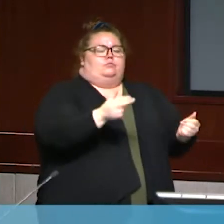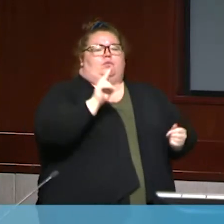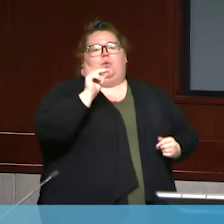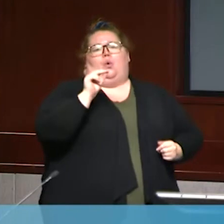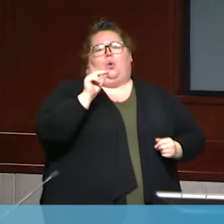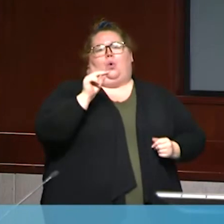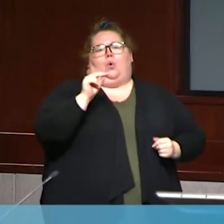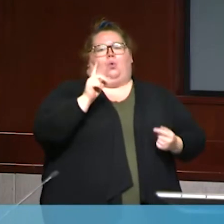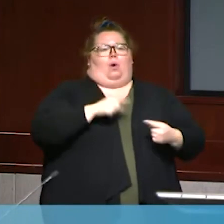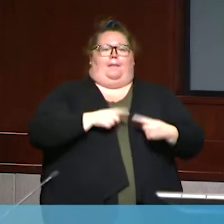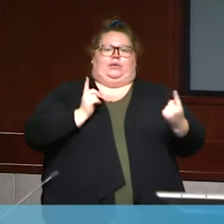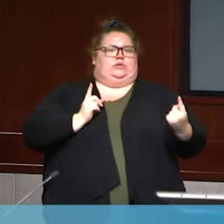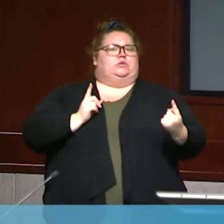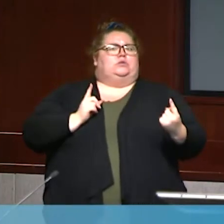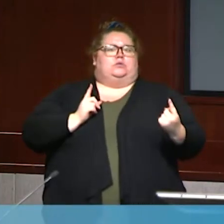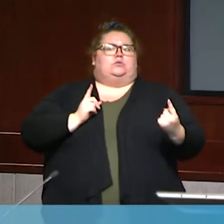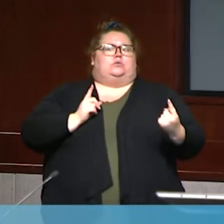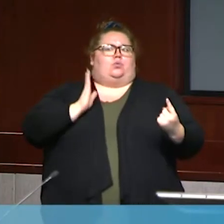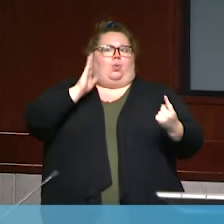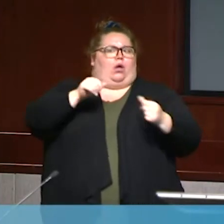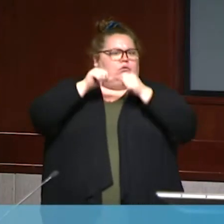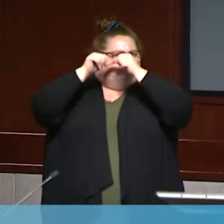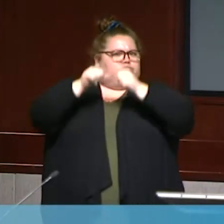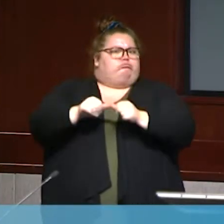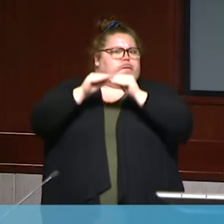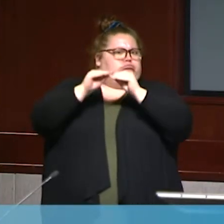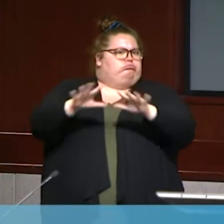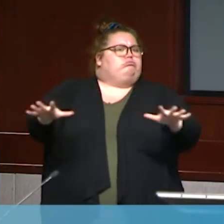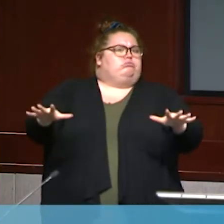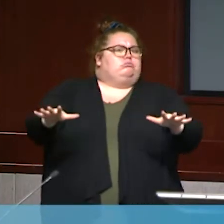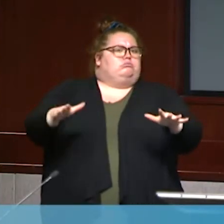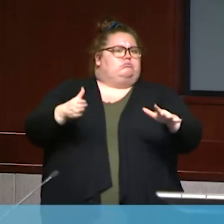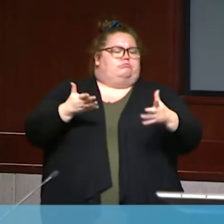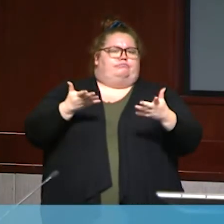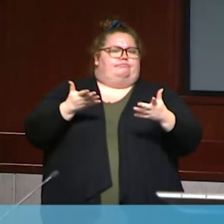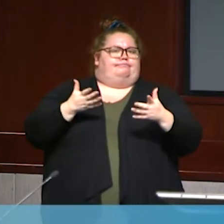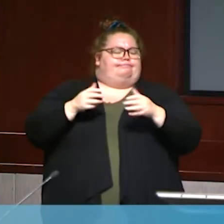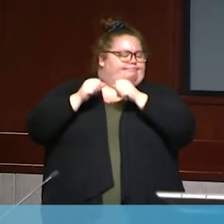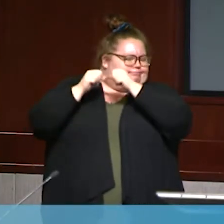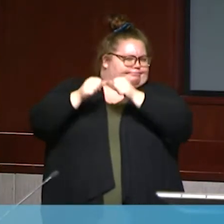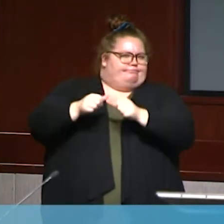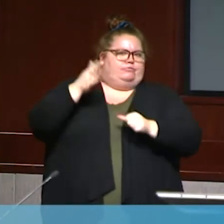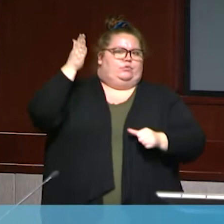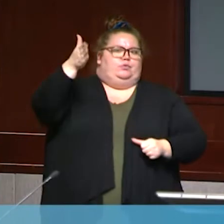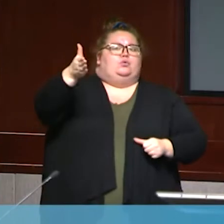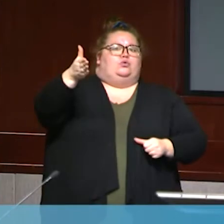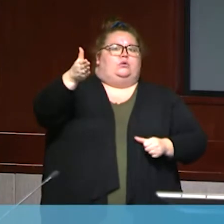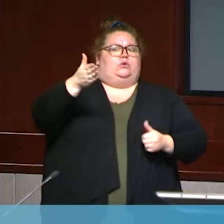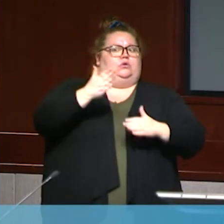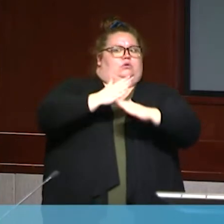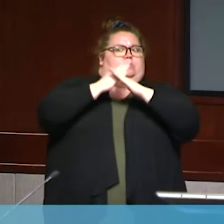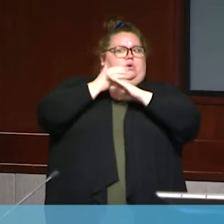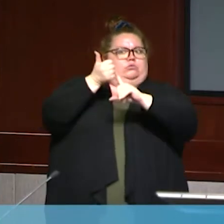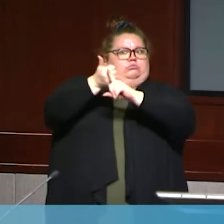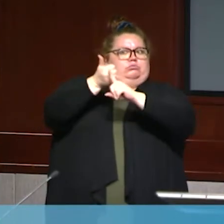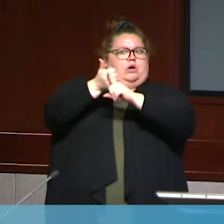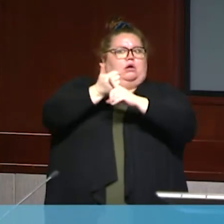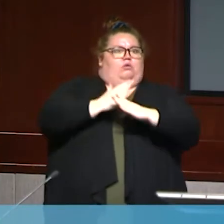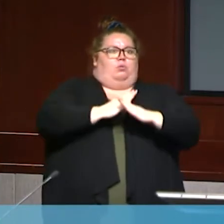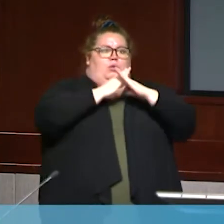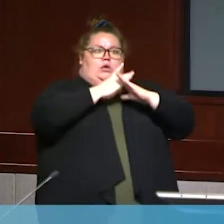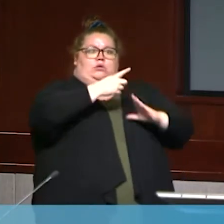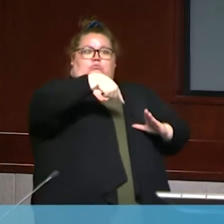opposite. It's actually going to be here and continue to spread. So you can protect yourself and protect others and help us